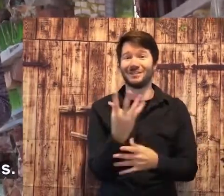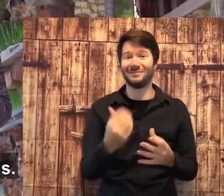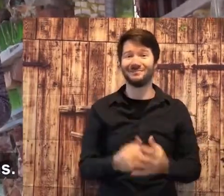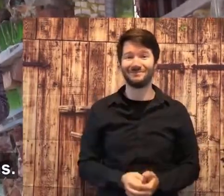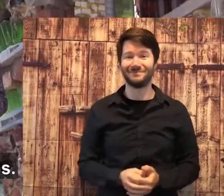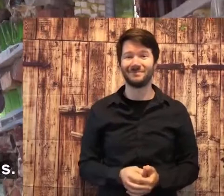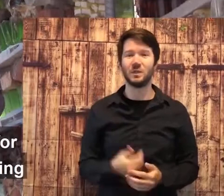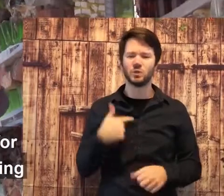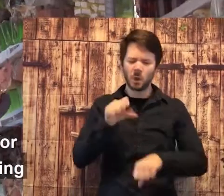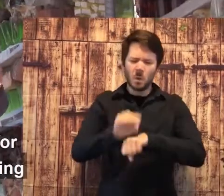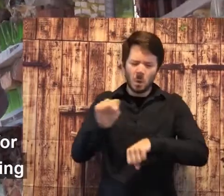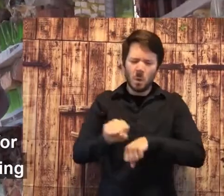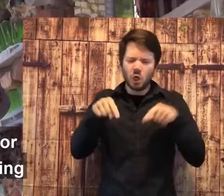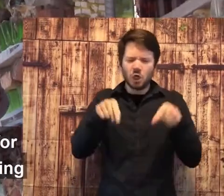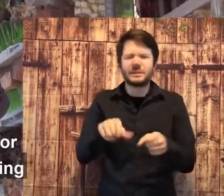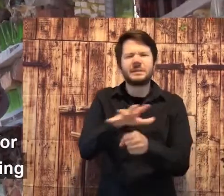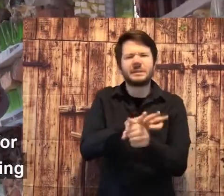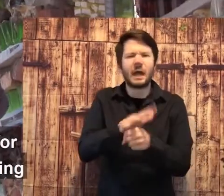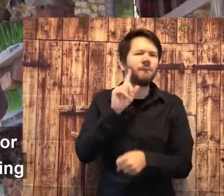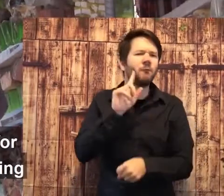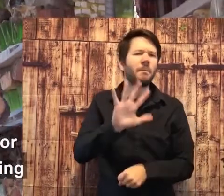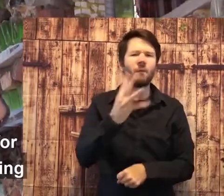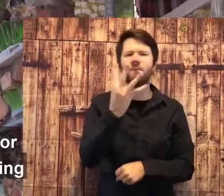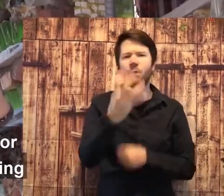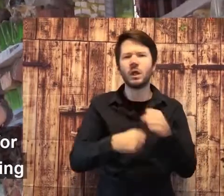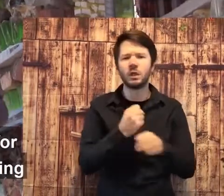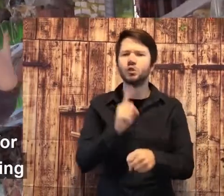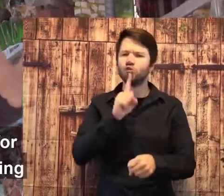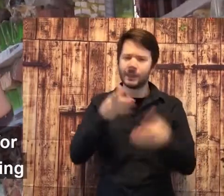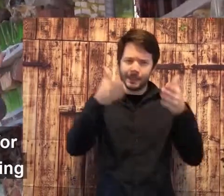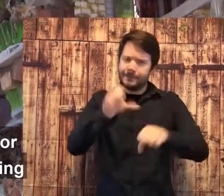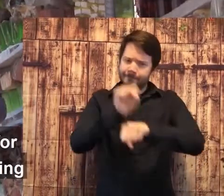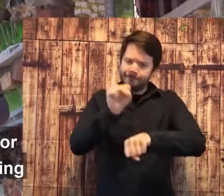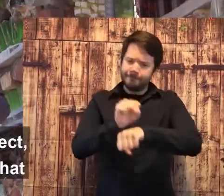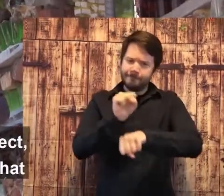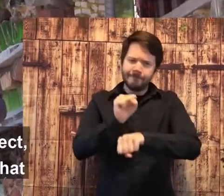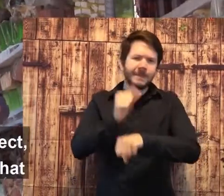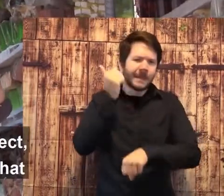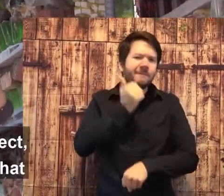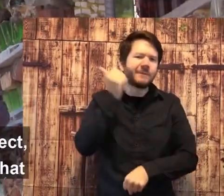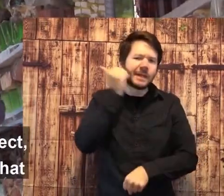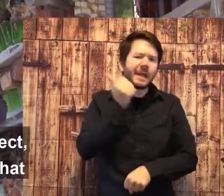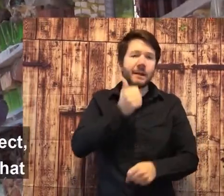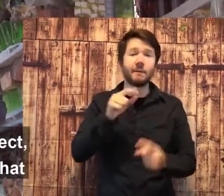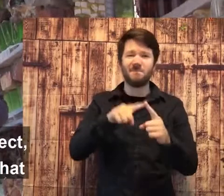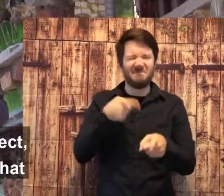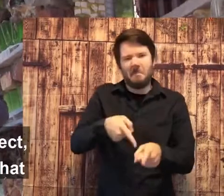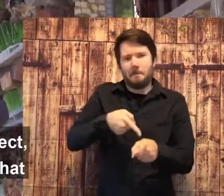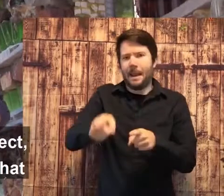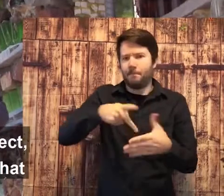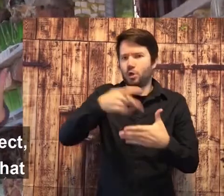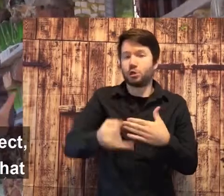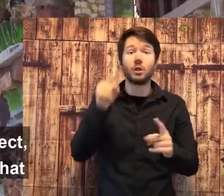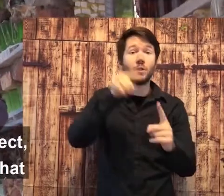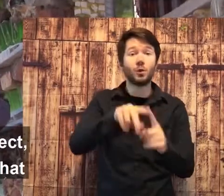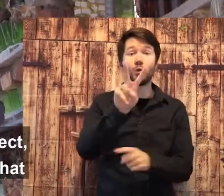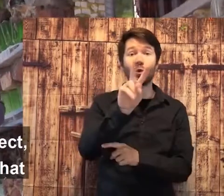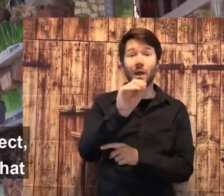Magic Gardens. And he worked on this part of the site for about four years, where he was really working on this every day, this was his main project,